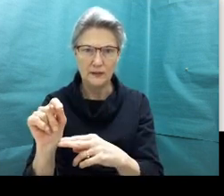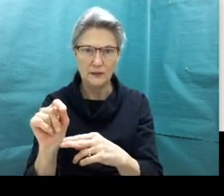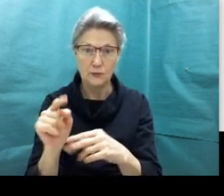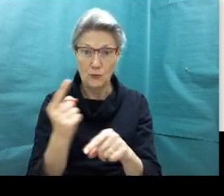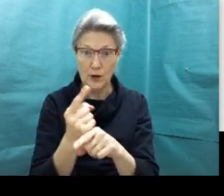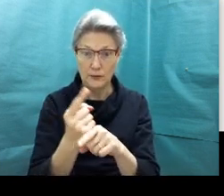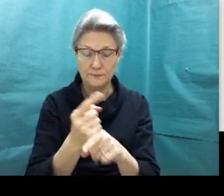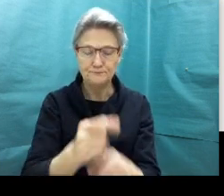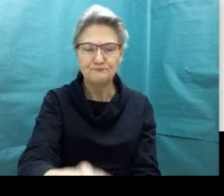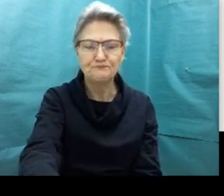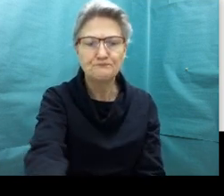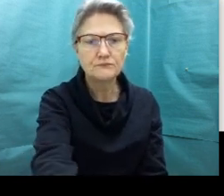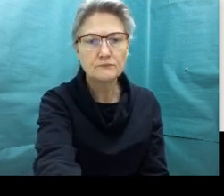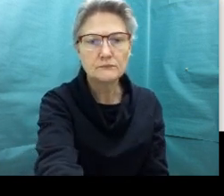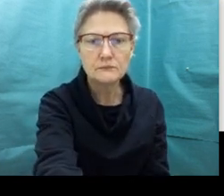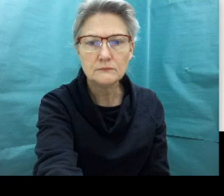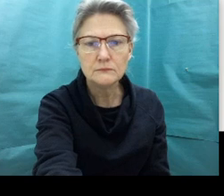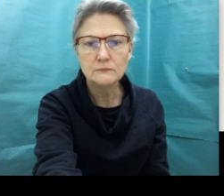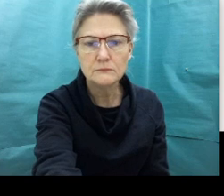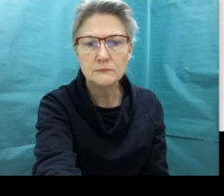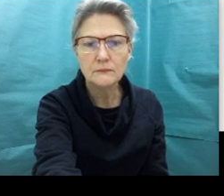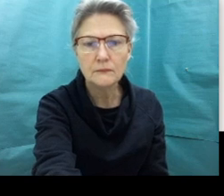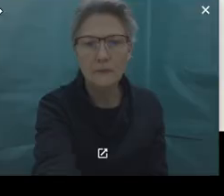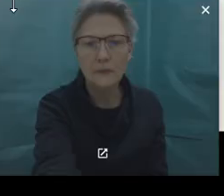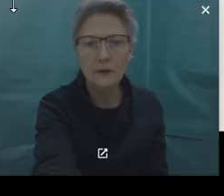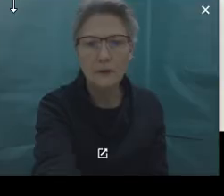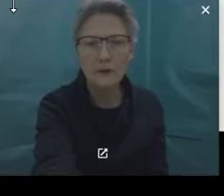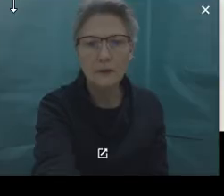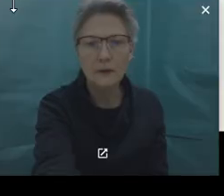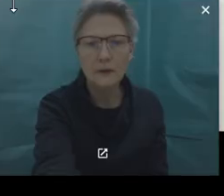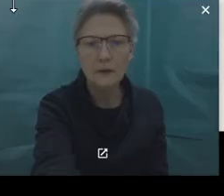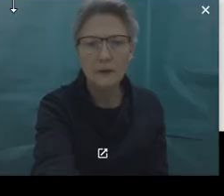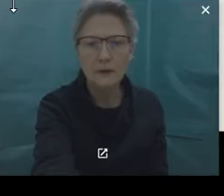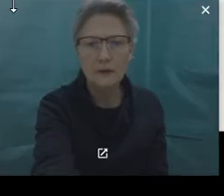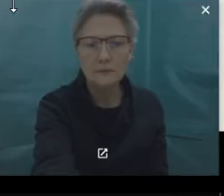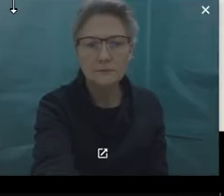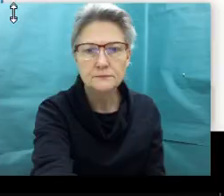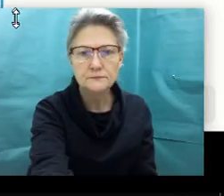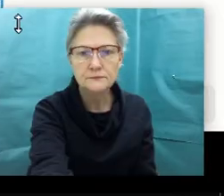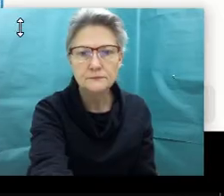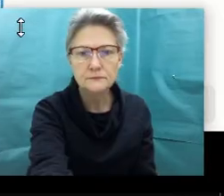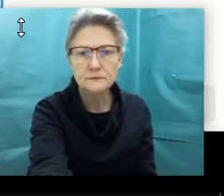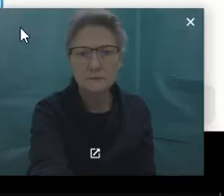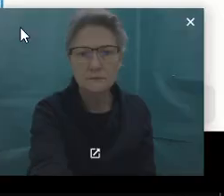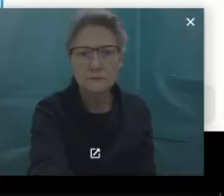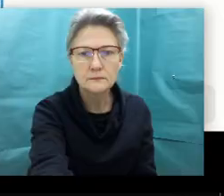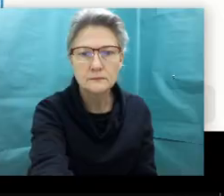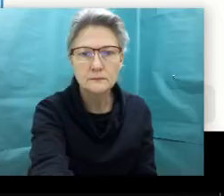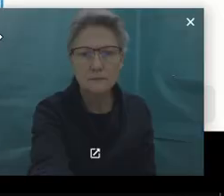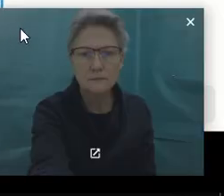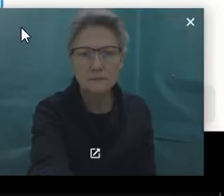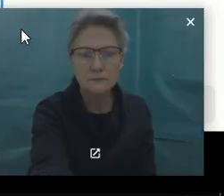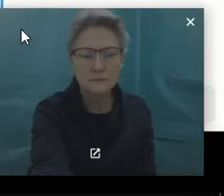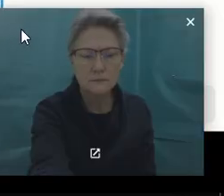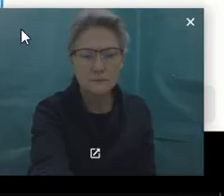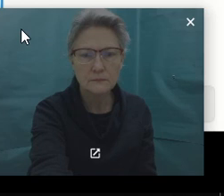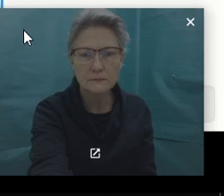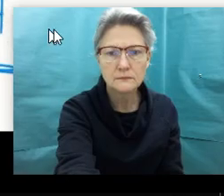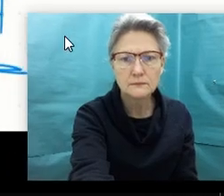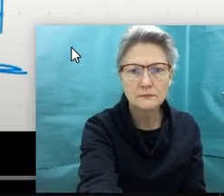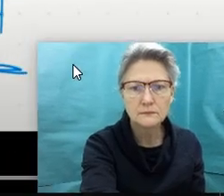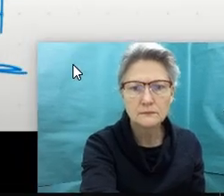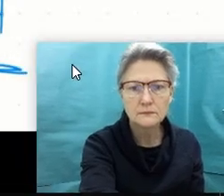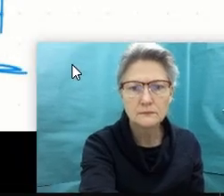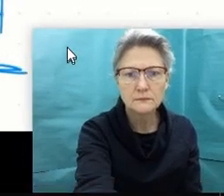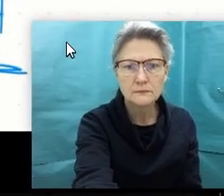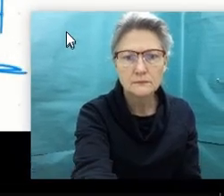Because this is the length of one of the snakes is 3 times as long as the other snake. So let's give that a